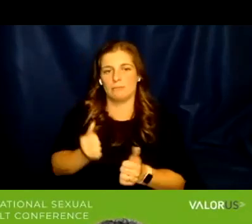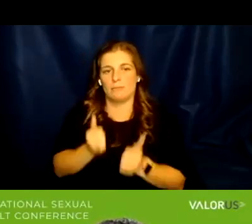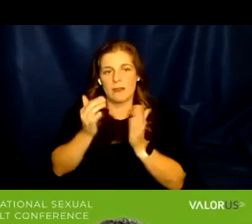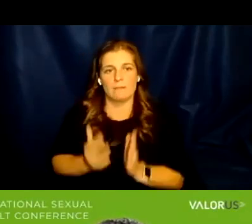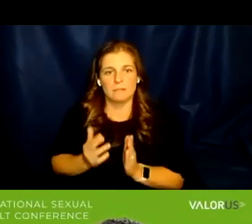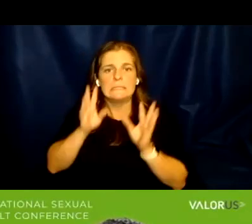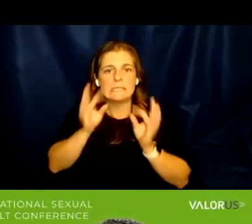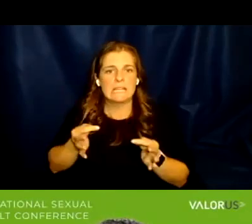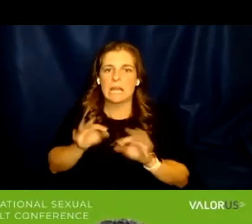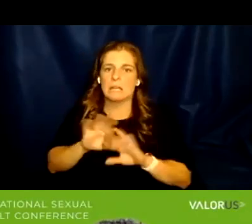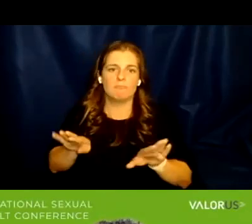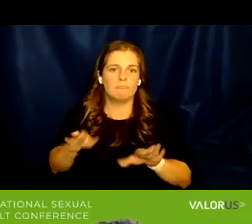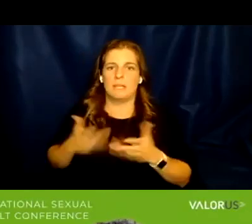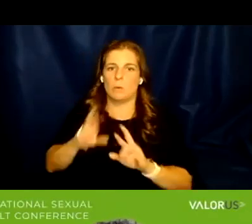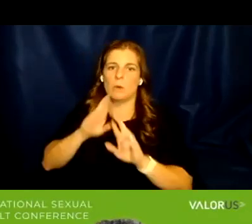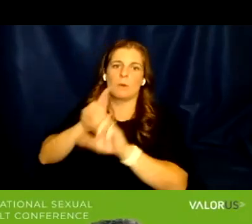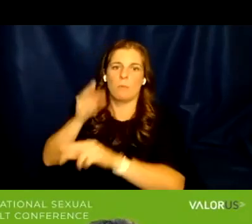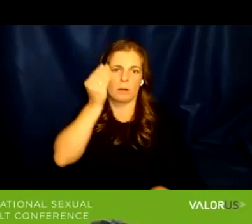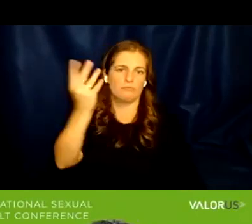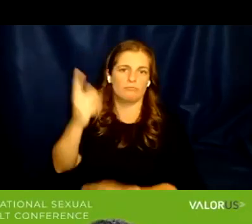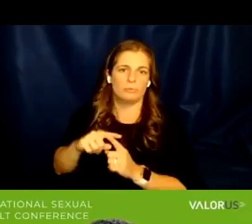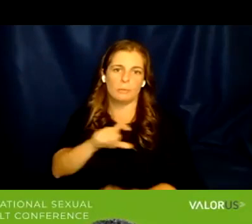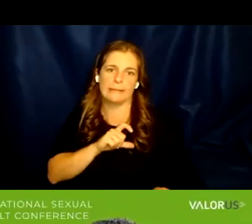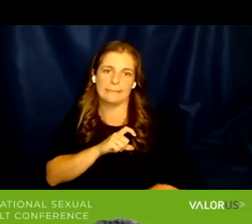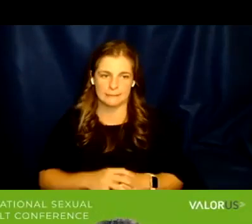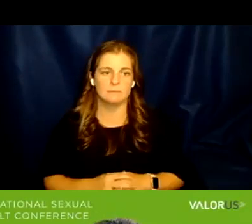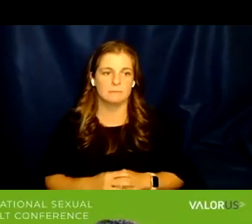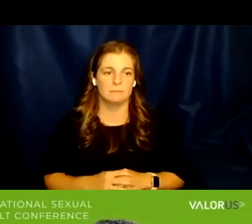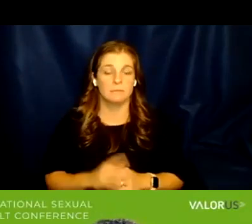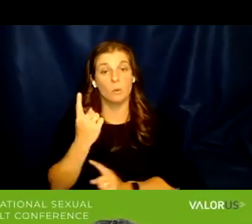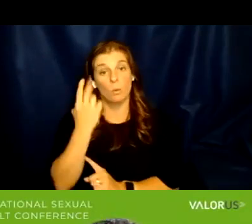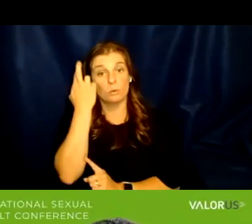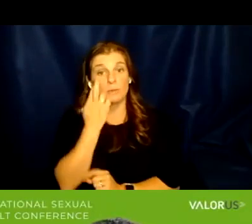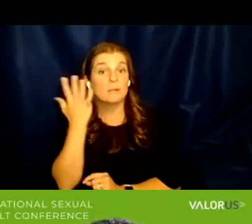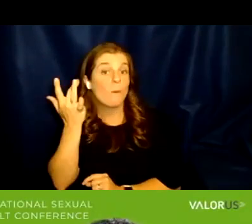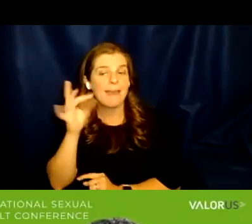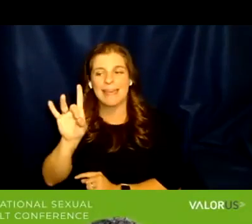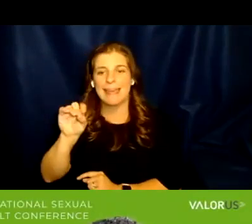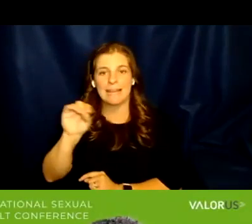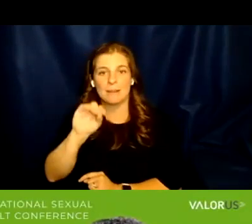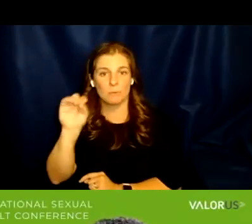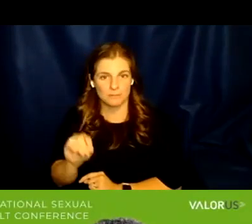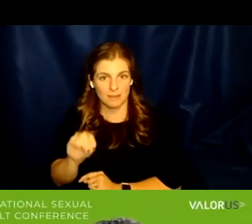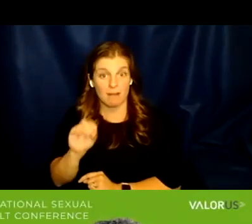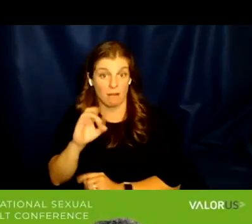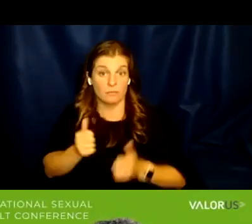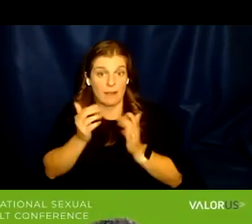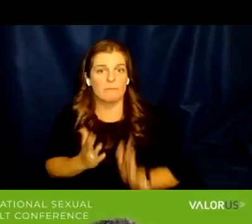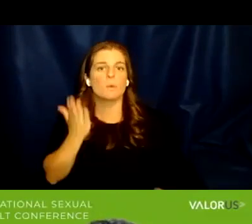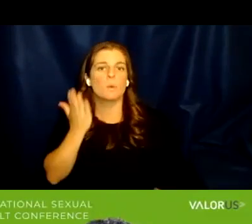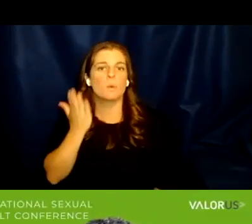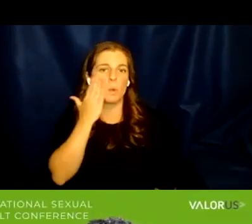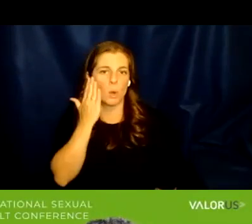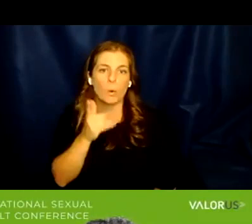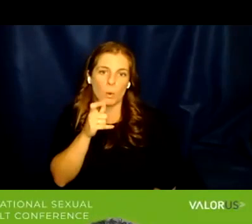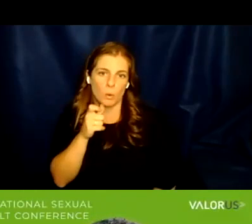sexual assault to the police. And one of the reasons is that 80% of survivors know who sexually assaulted them and don't